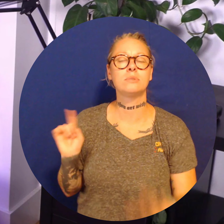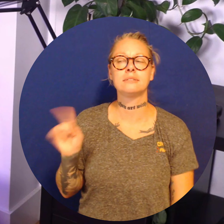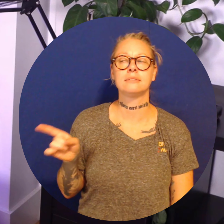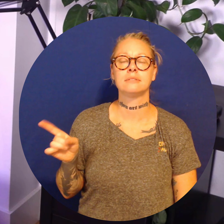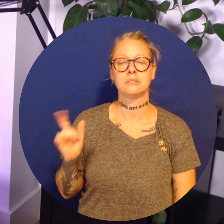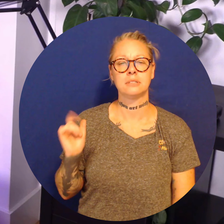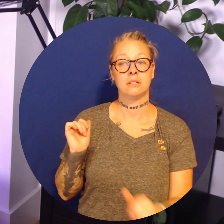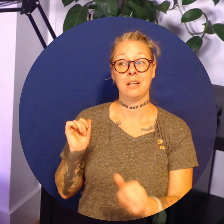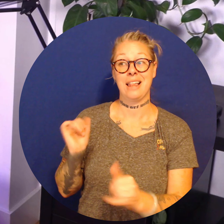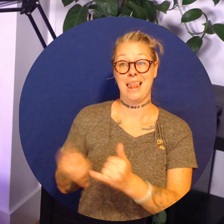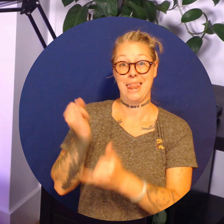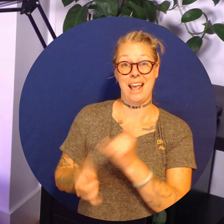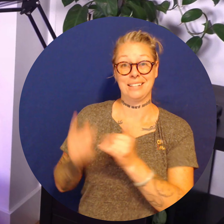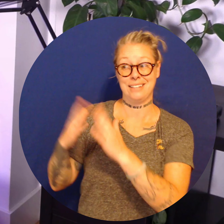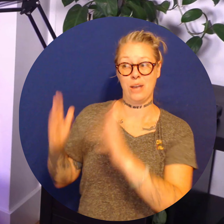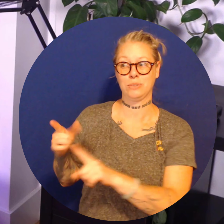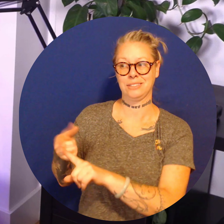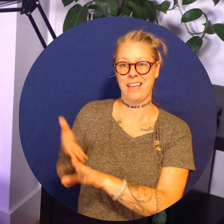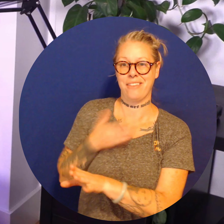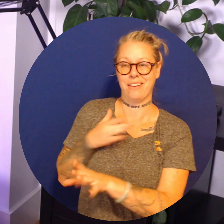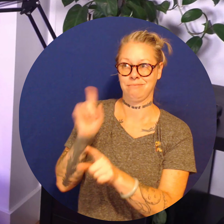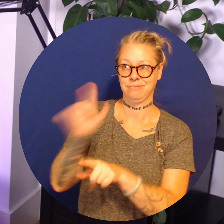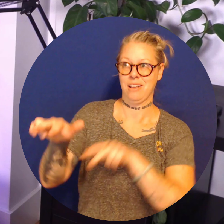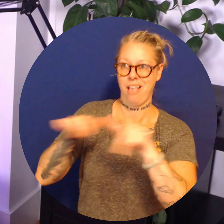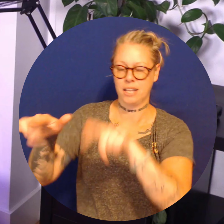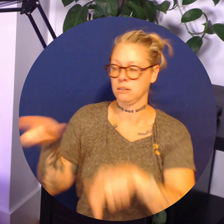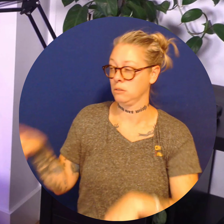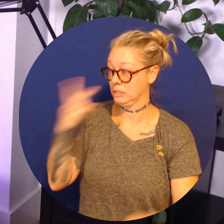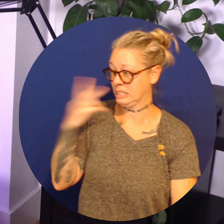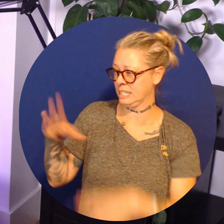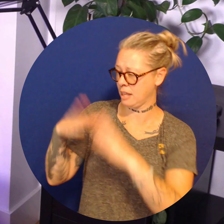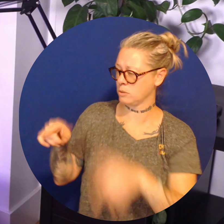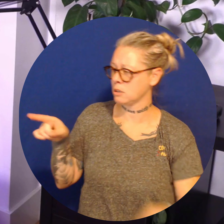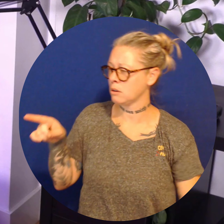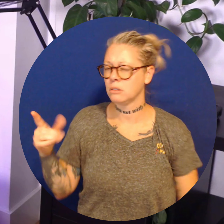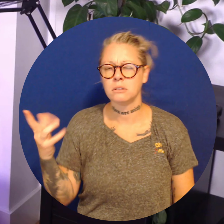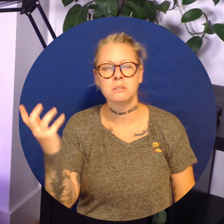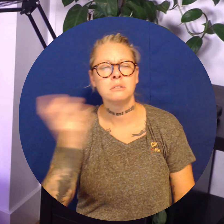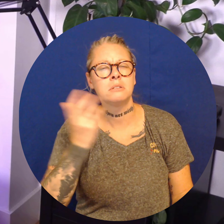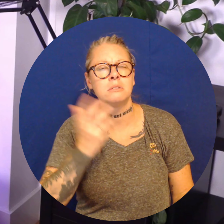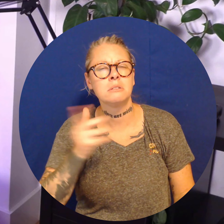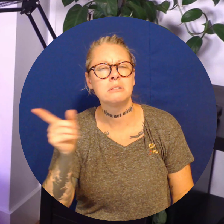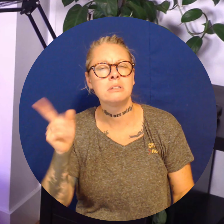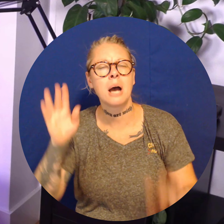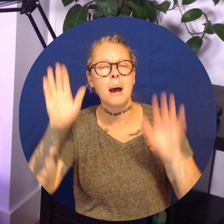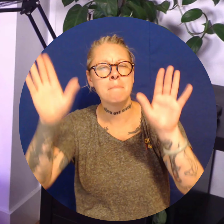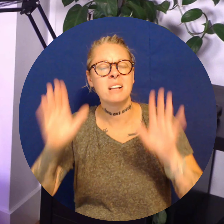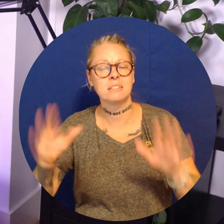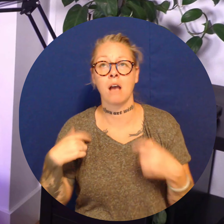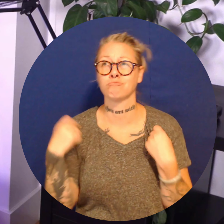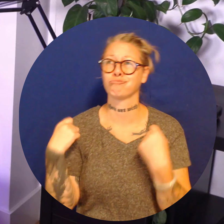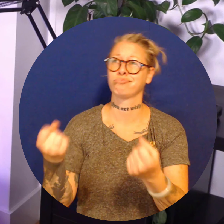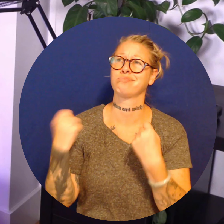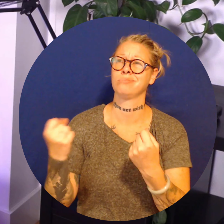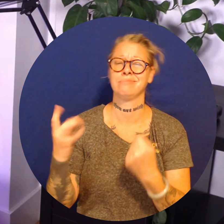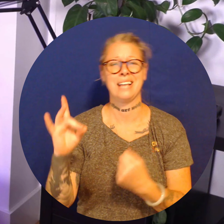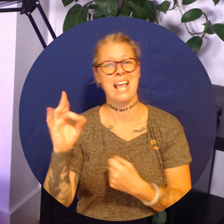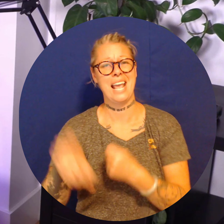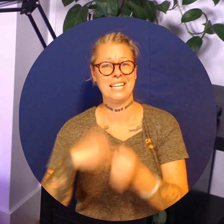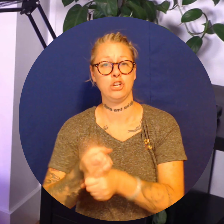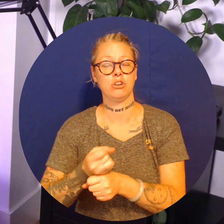house that was the last house before you get to the hike and i'd be like man this is amazing and i did that for